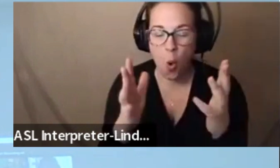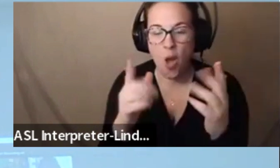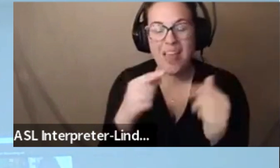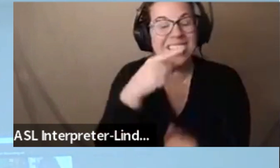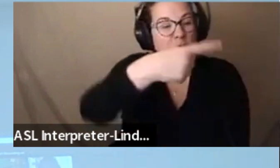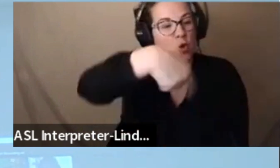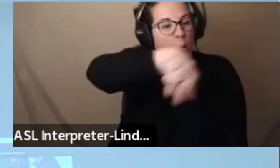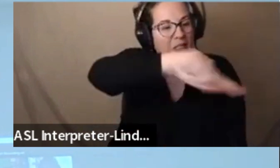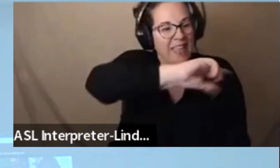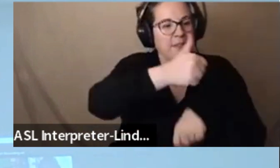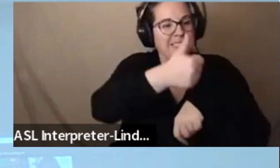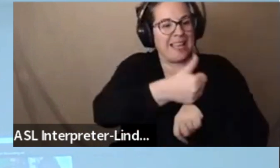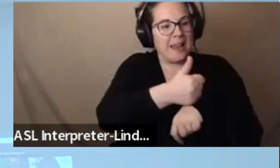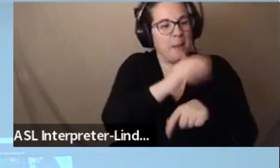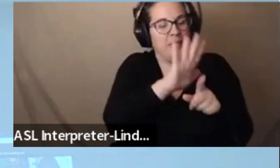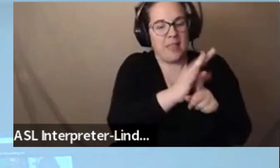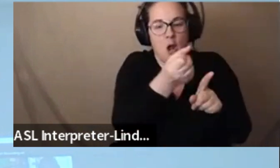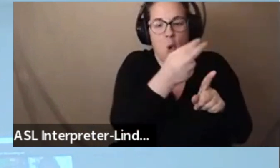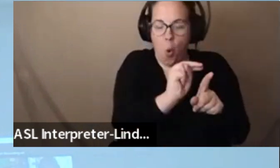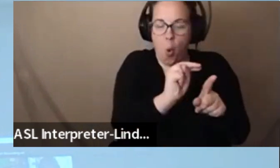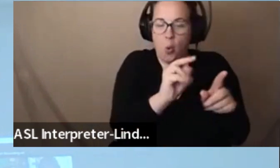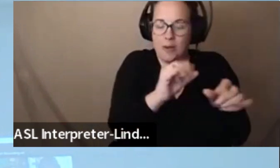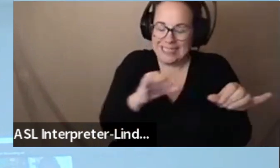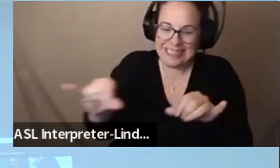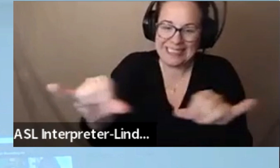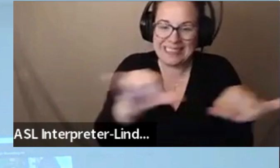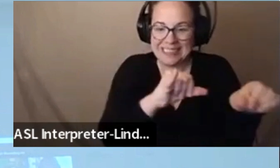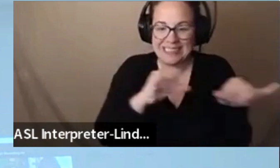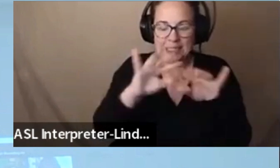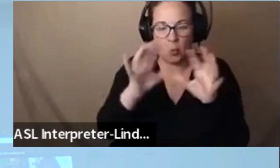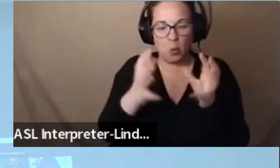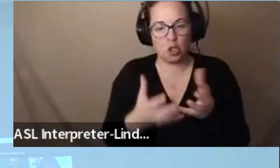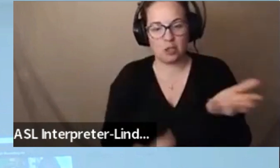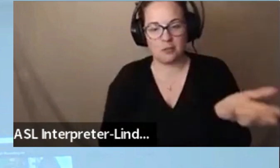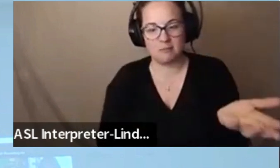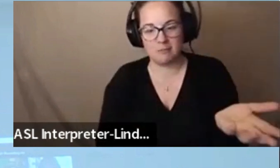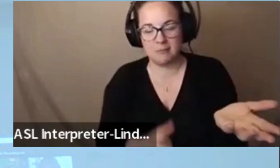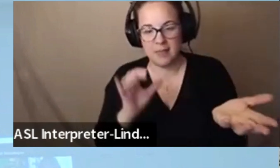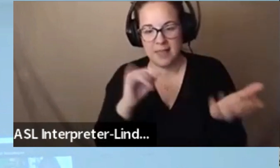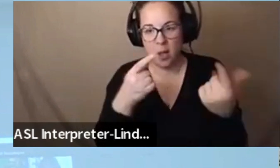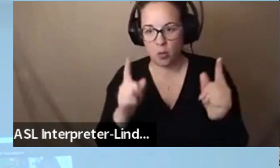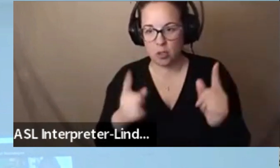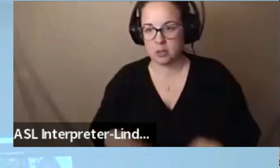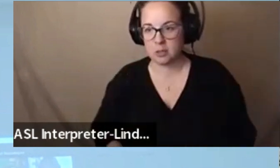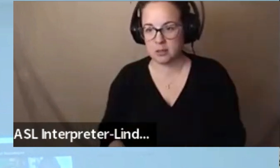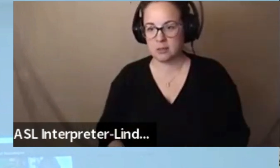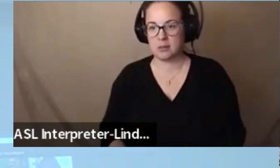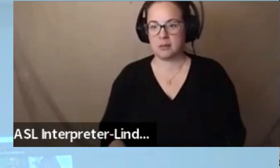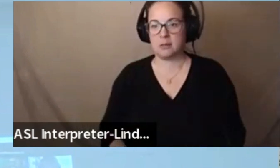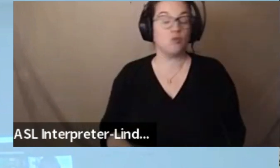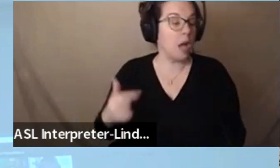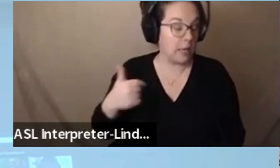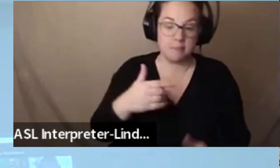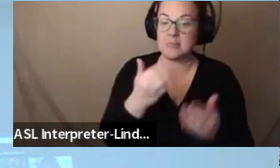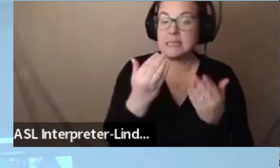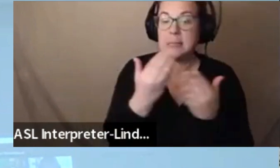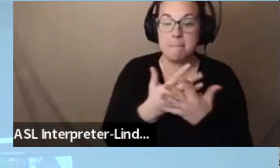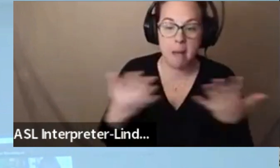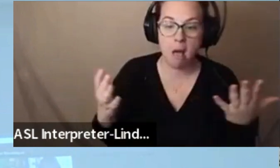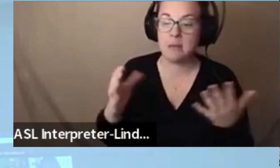they kind of made their own consistent world out of it. That works. And a very multiracial world